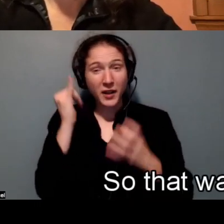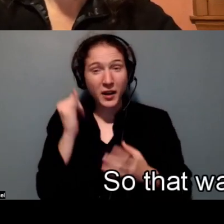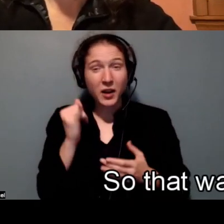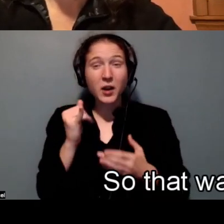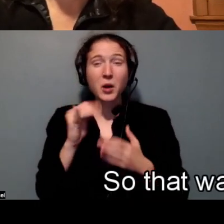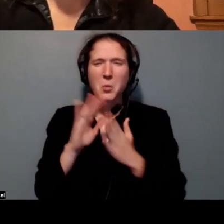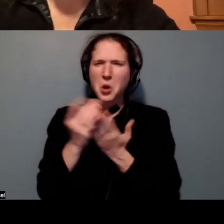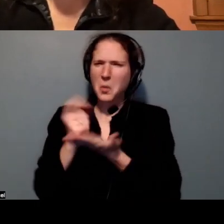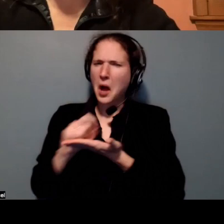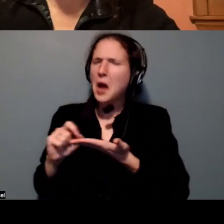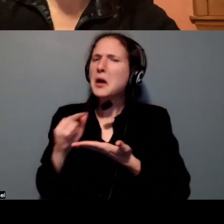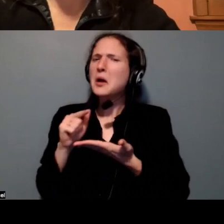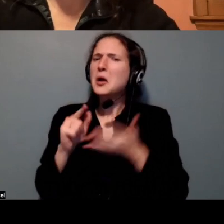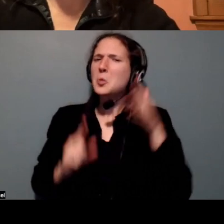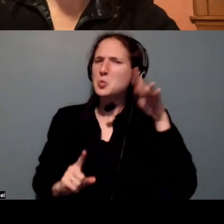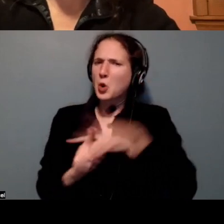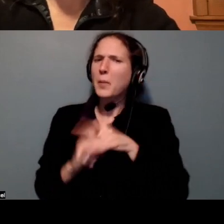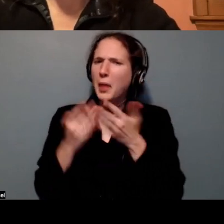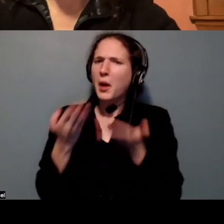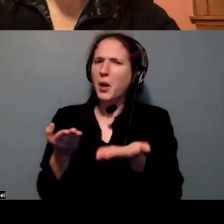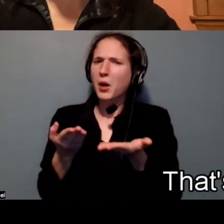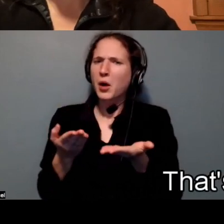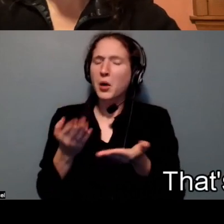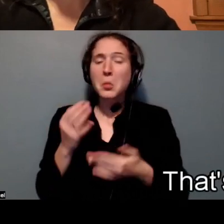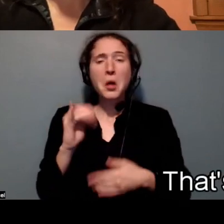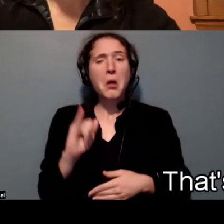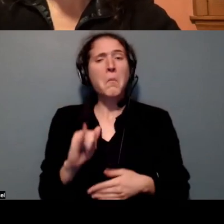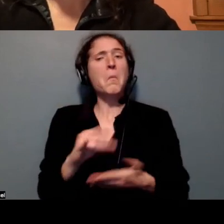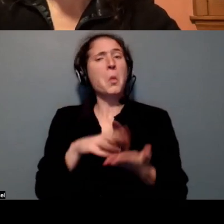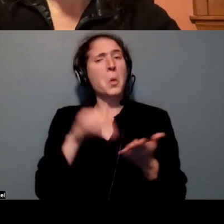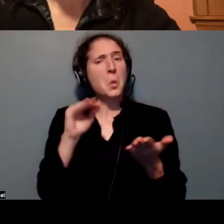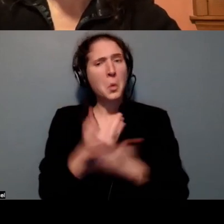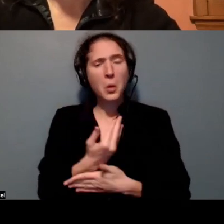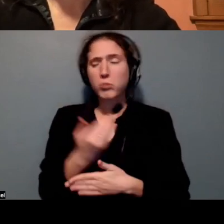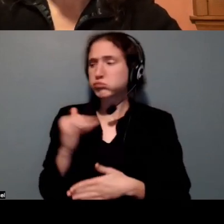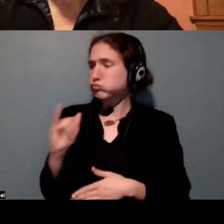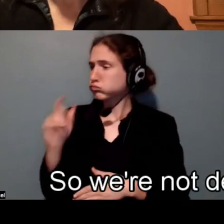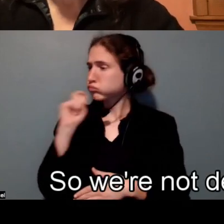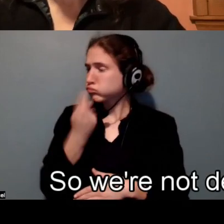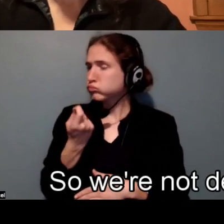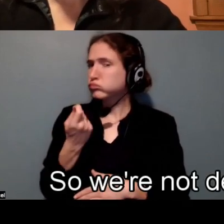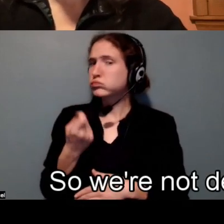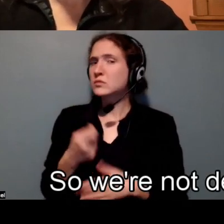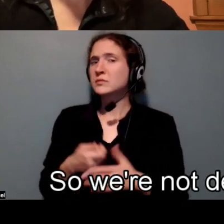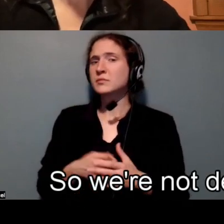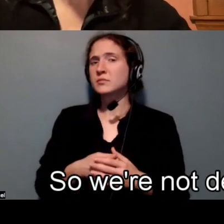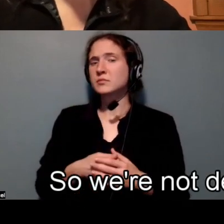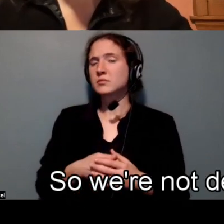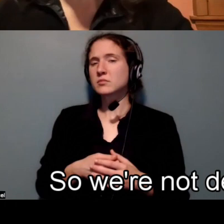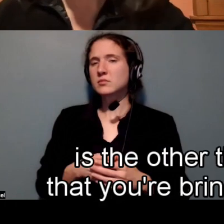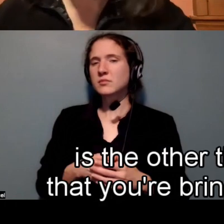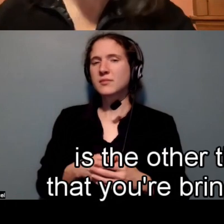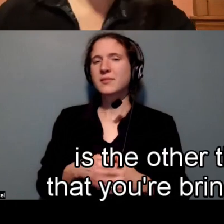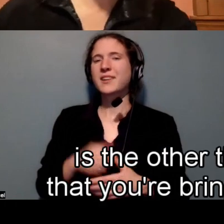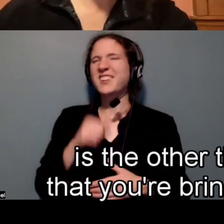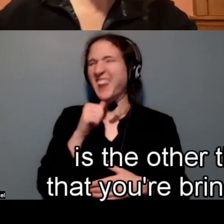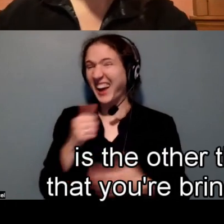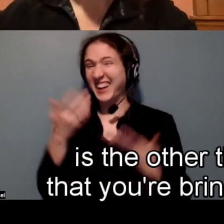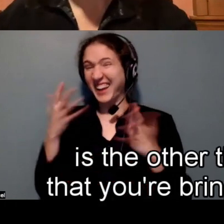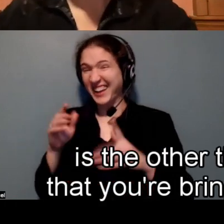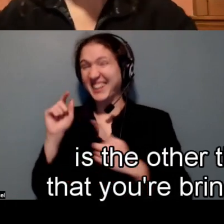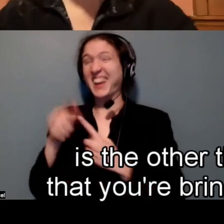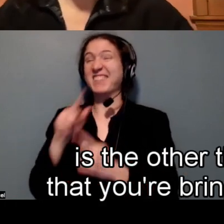a revelation. Yeah. That's so neat. So we're not done until we're done is the other thing,